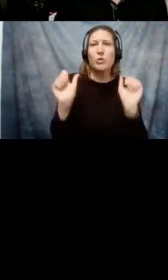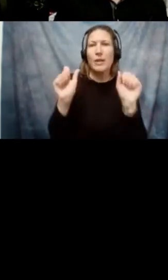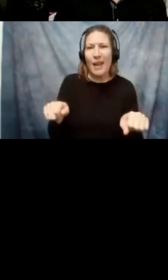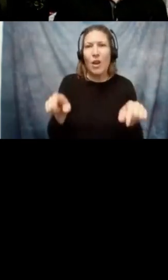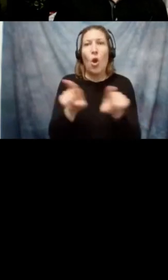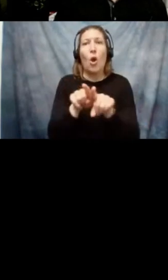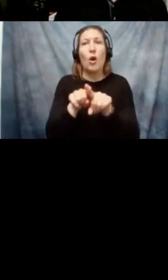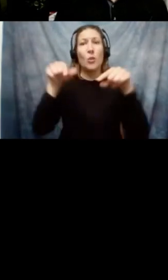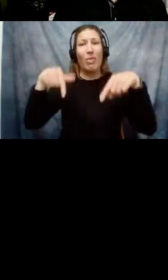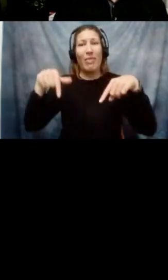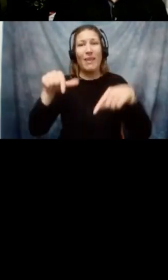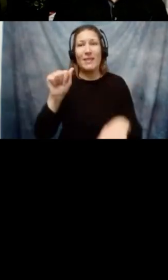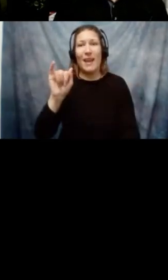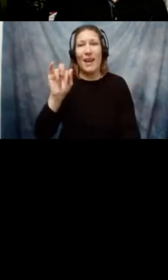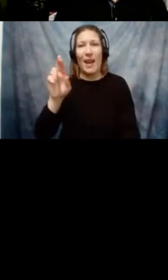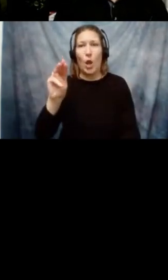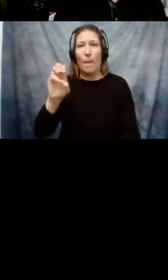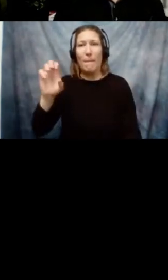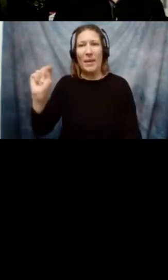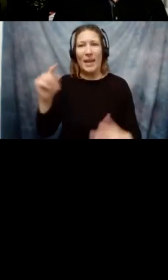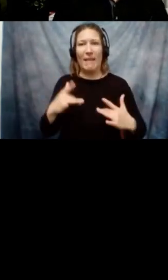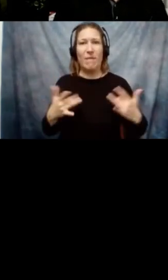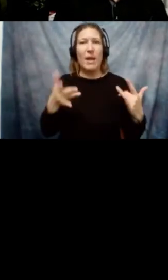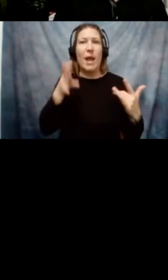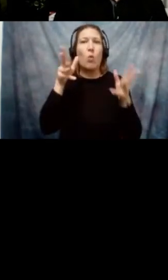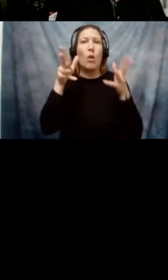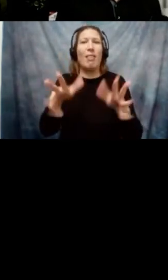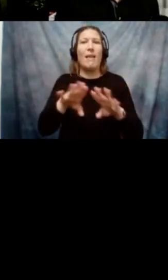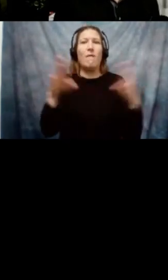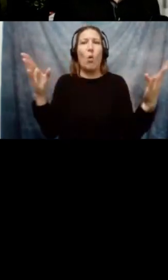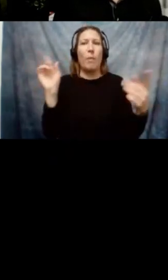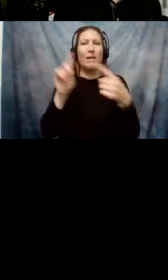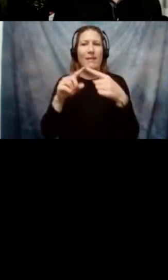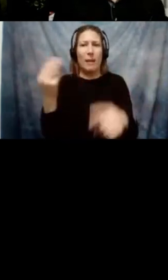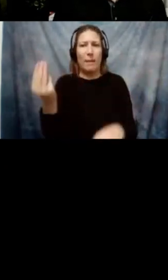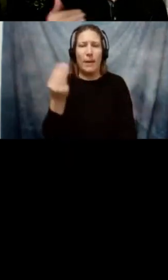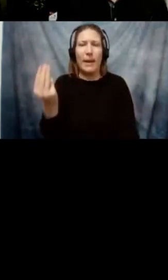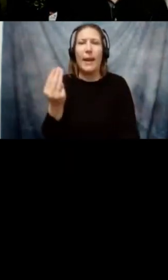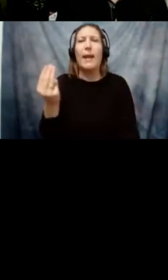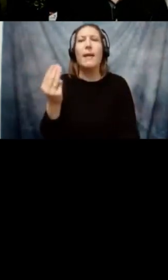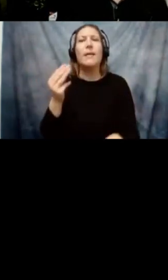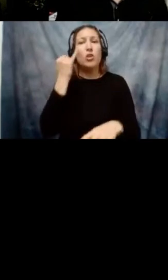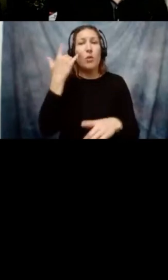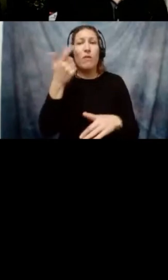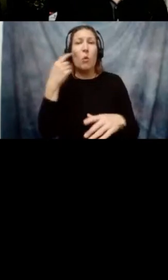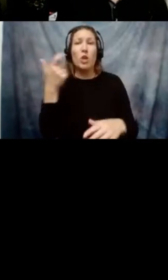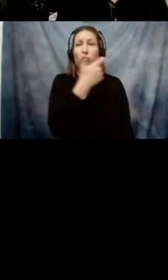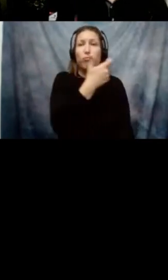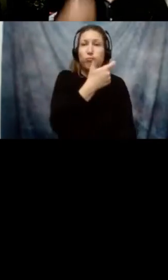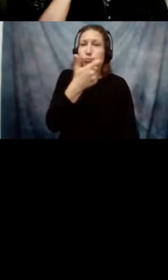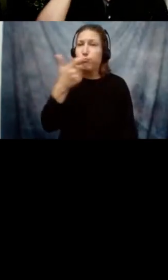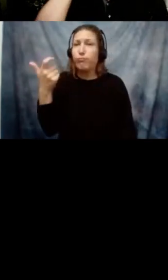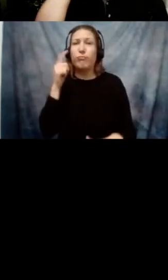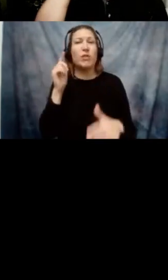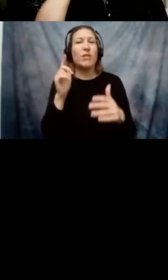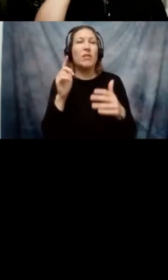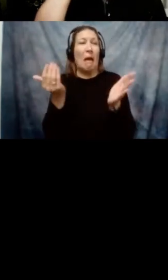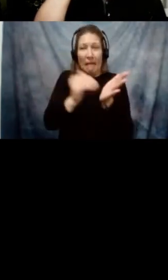at the recordings now. They're in there, so you can watch some of the content. And I'm not going to be closing